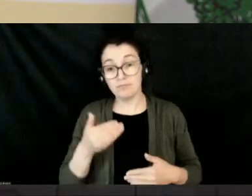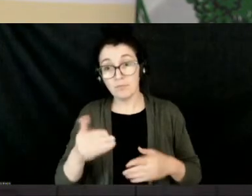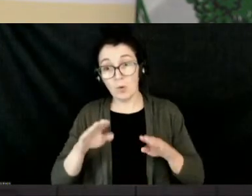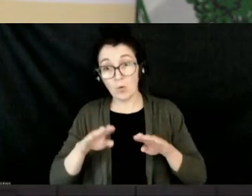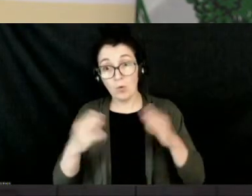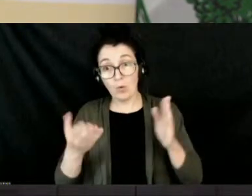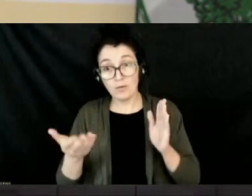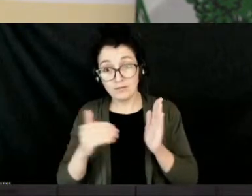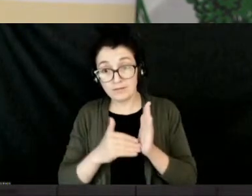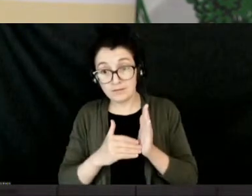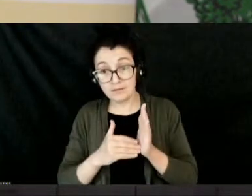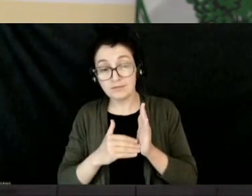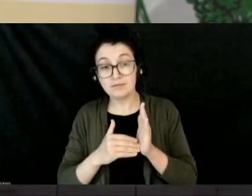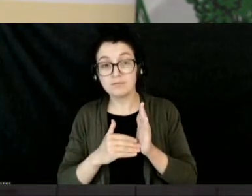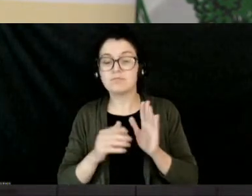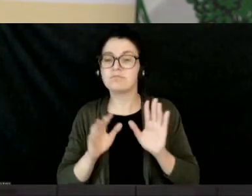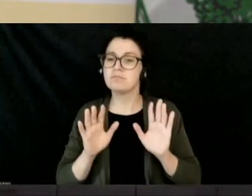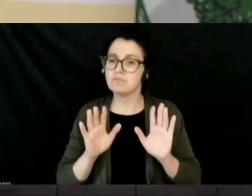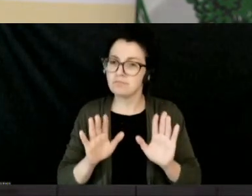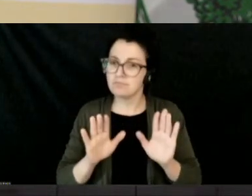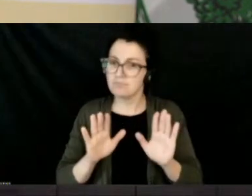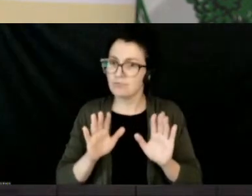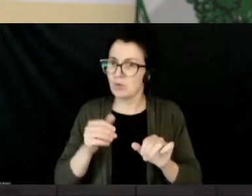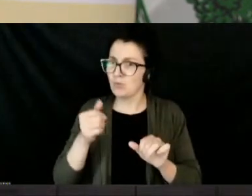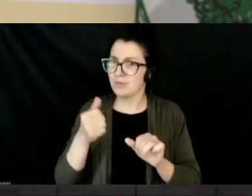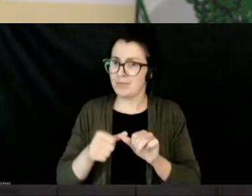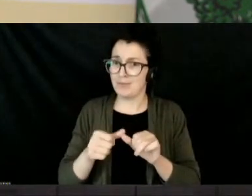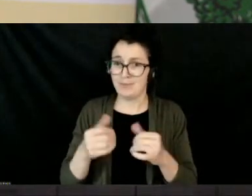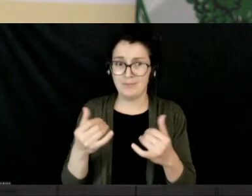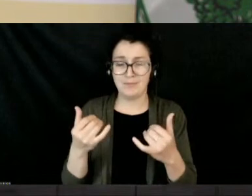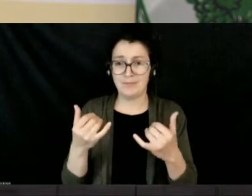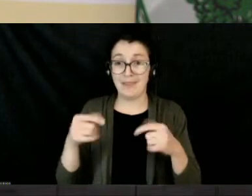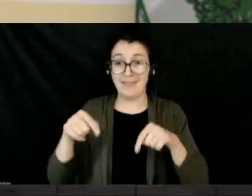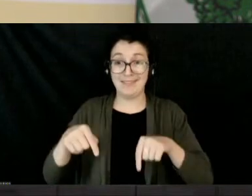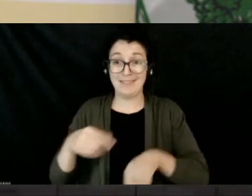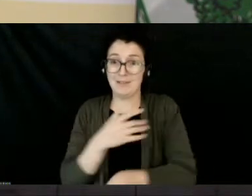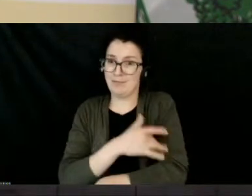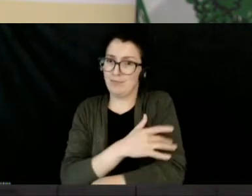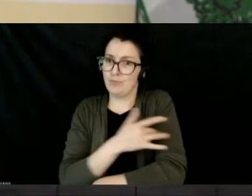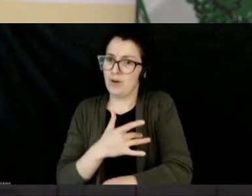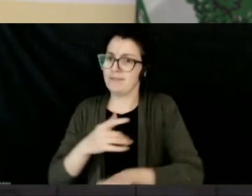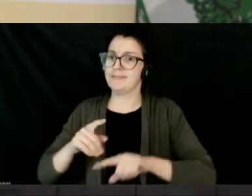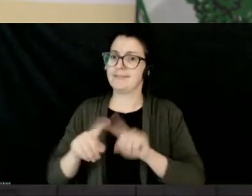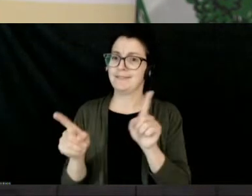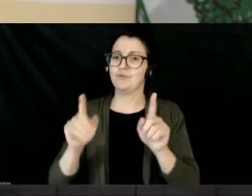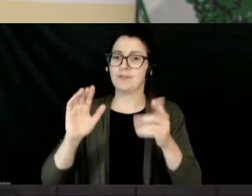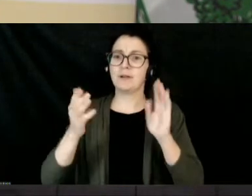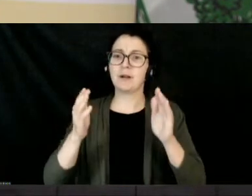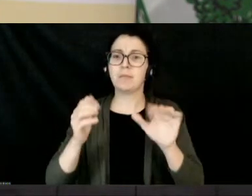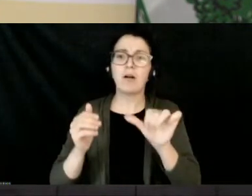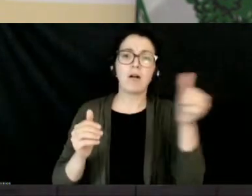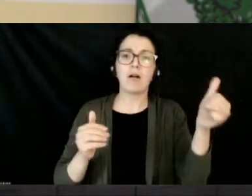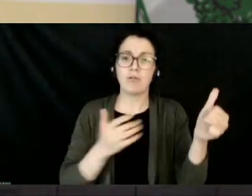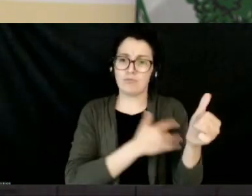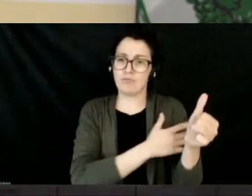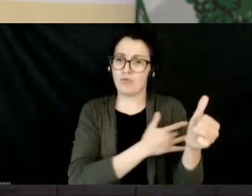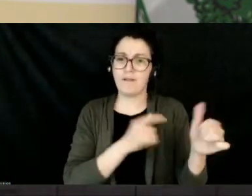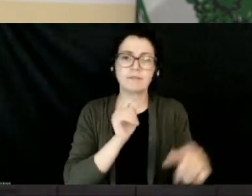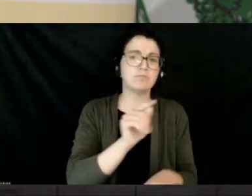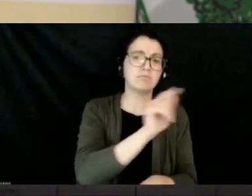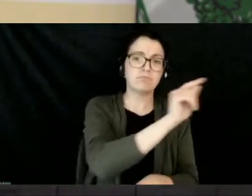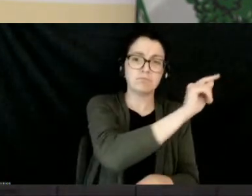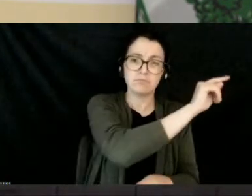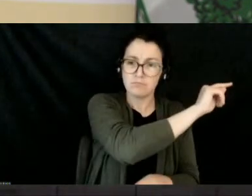must remember that we are starting in a very different place than other provinces in this country, and that is essentially